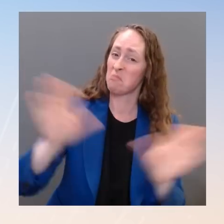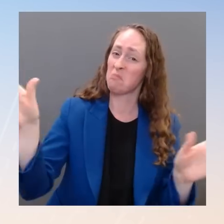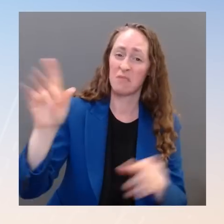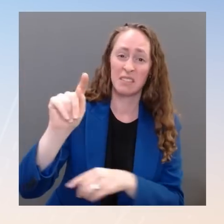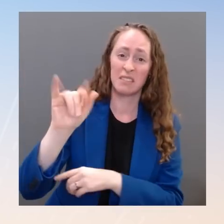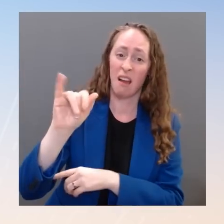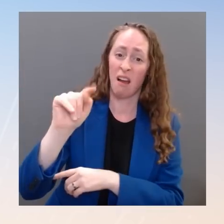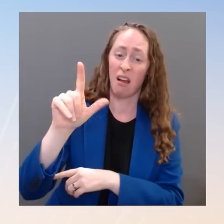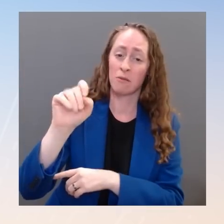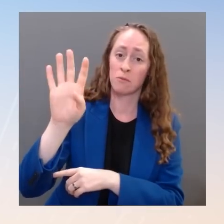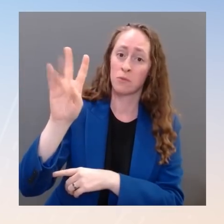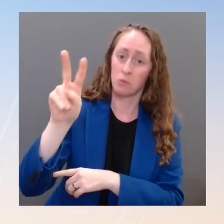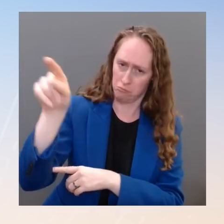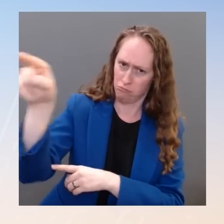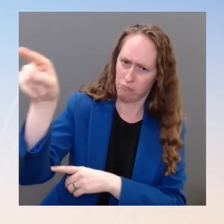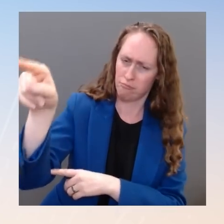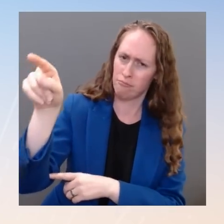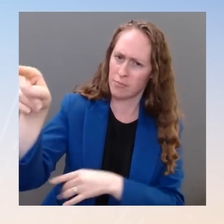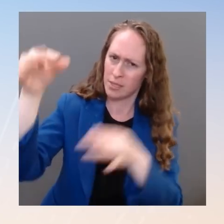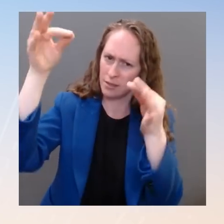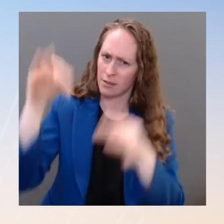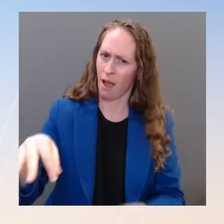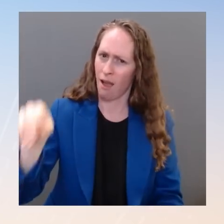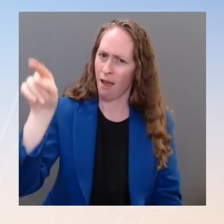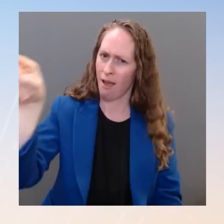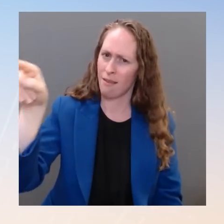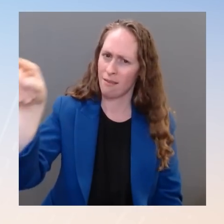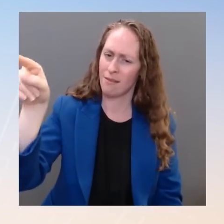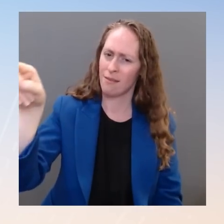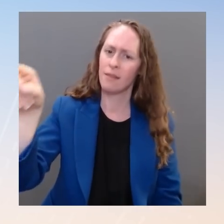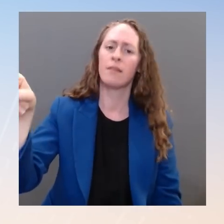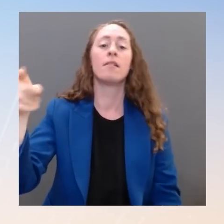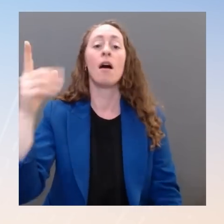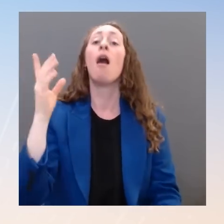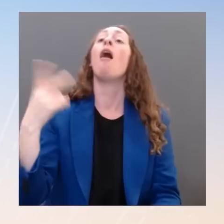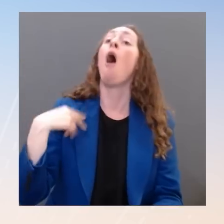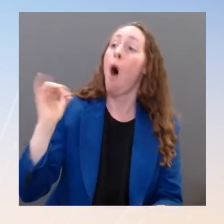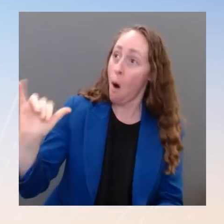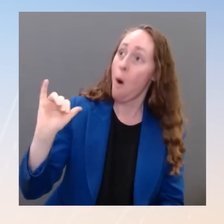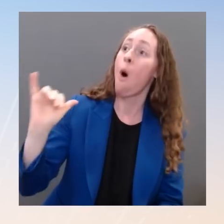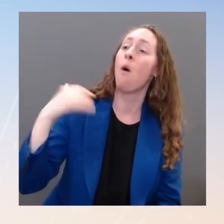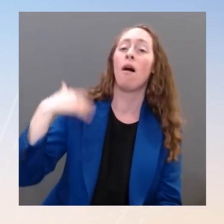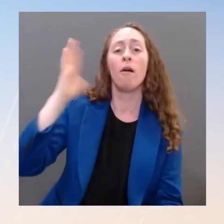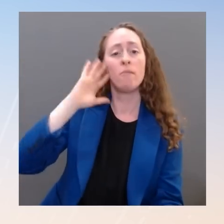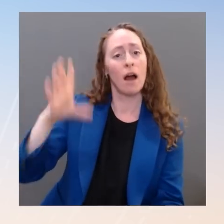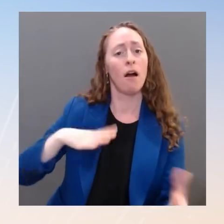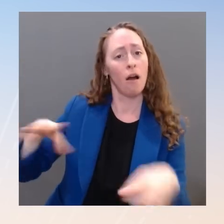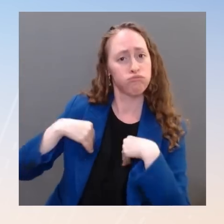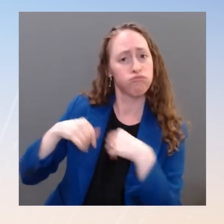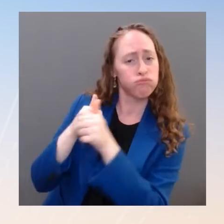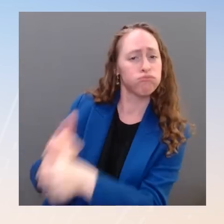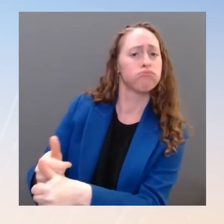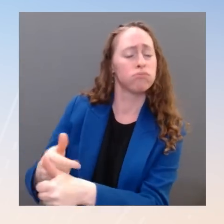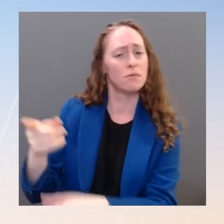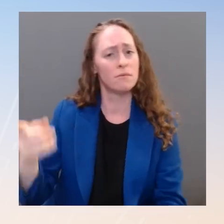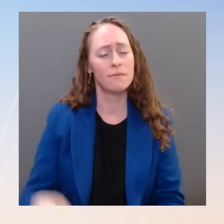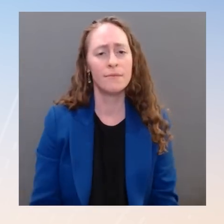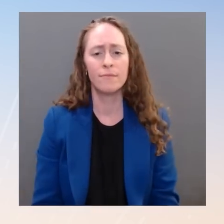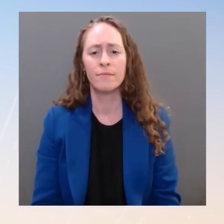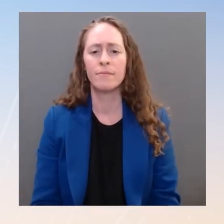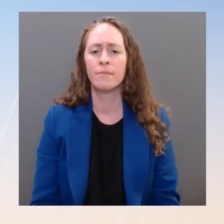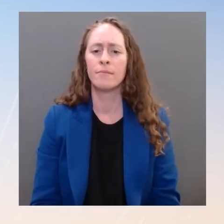it through the Department of Homeland Security and an interagency process. But if the CDC determined, like you just said, the order was no longer